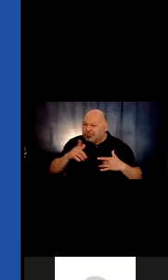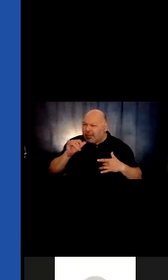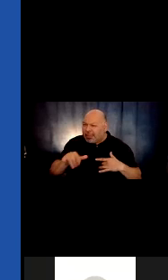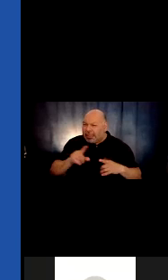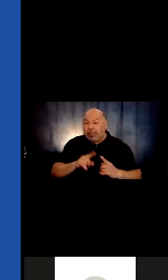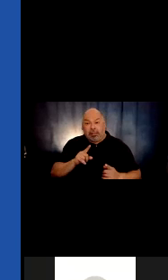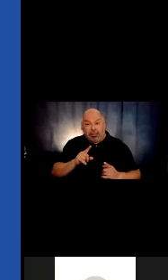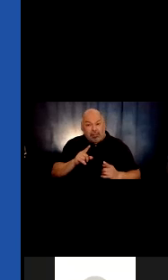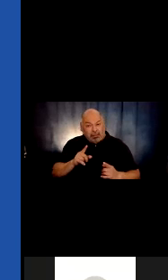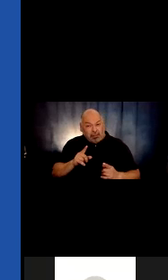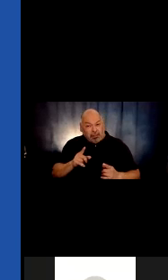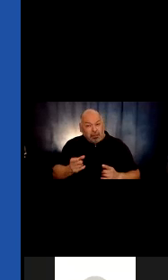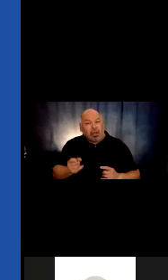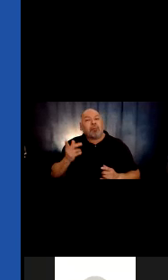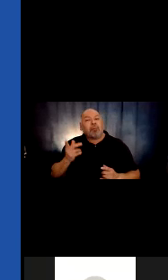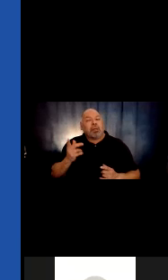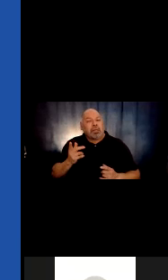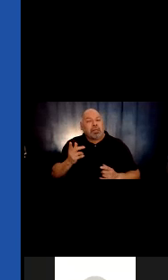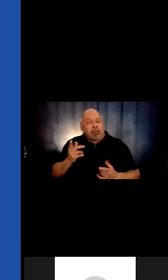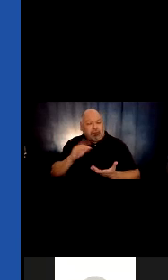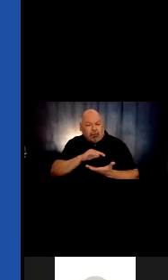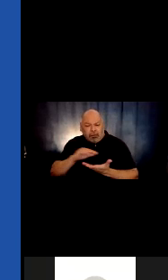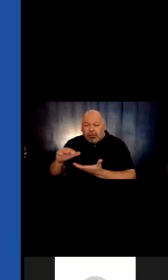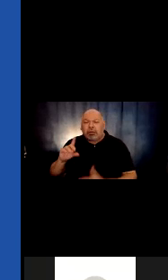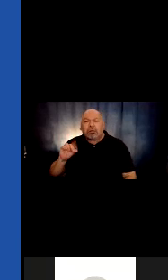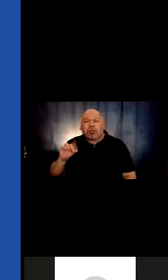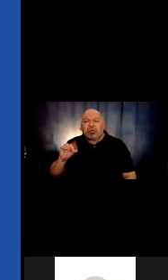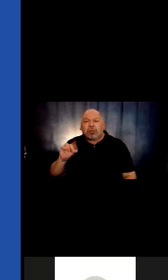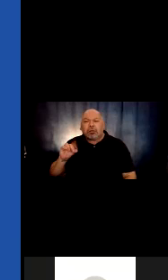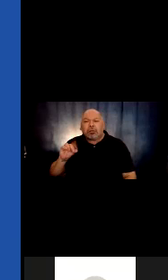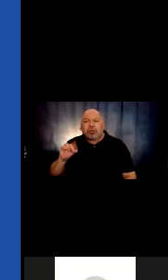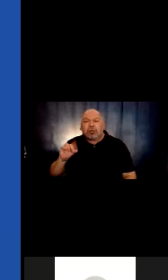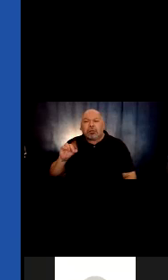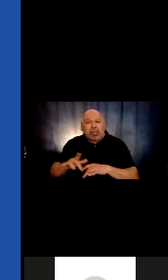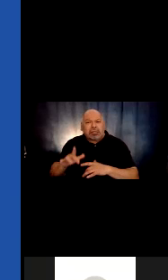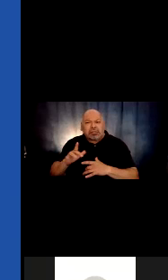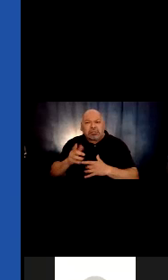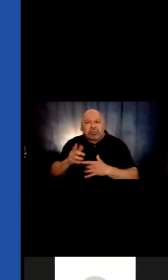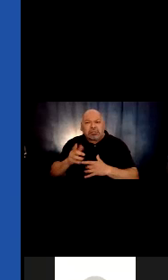And if so, how many doses are at risk of going to waste?